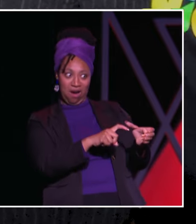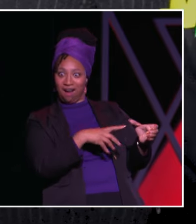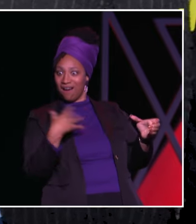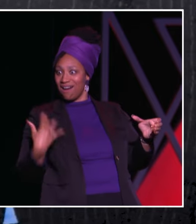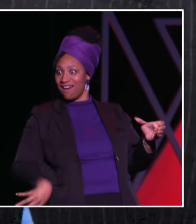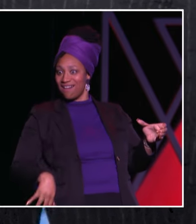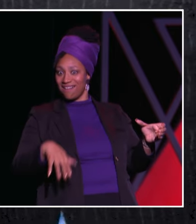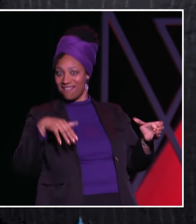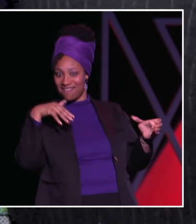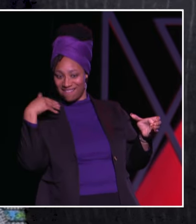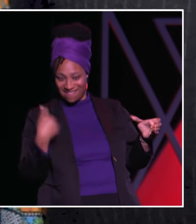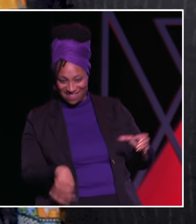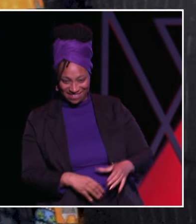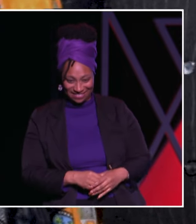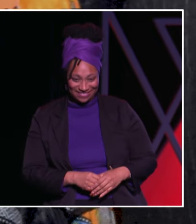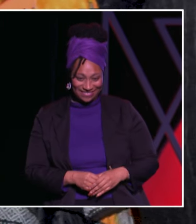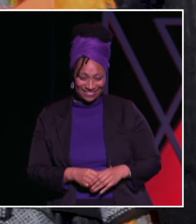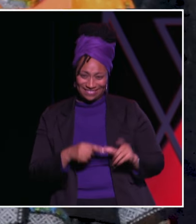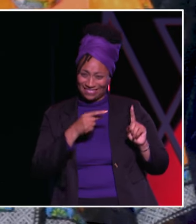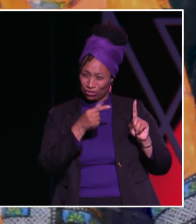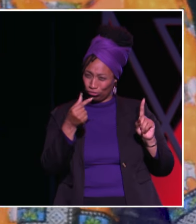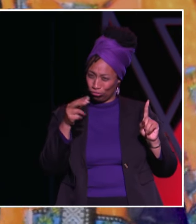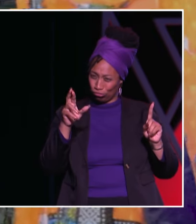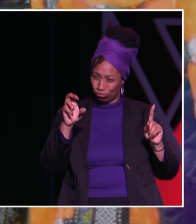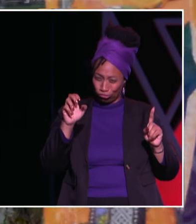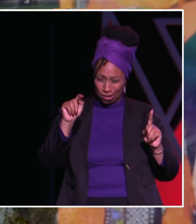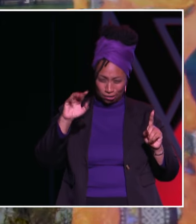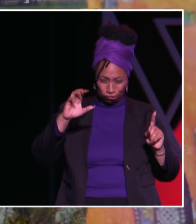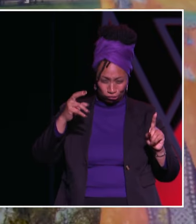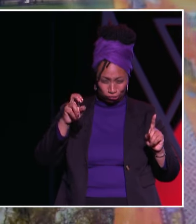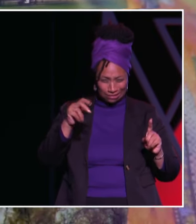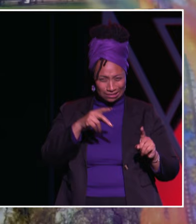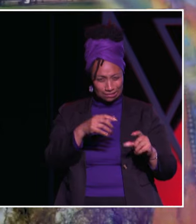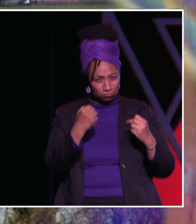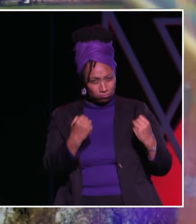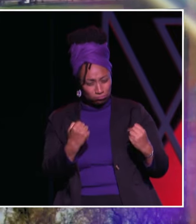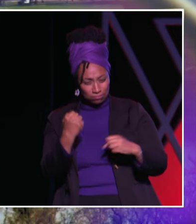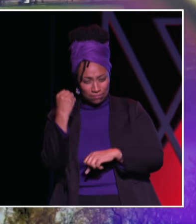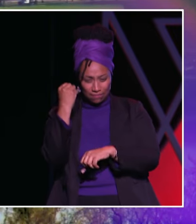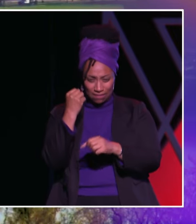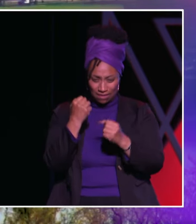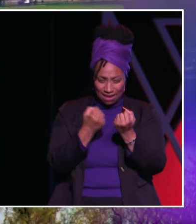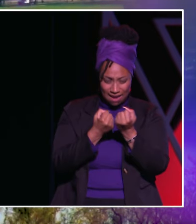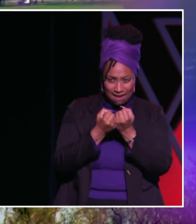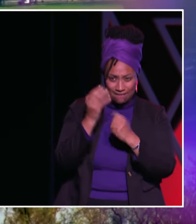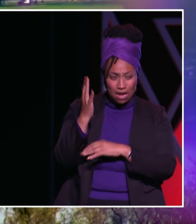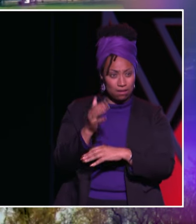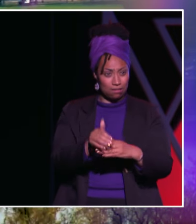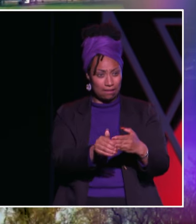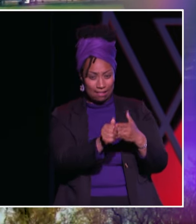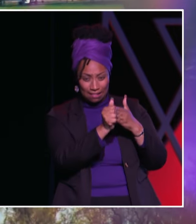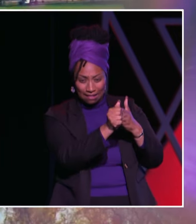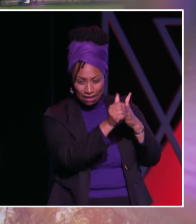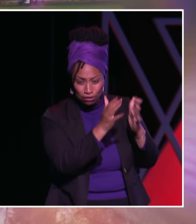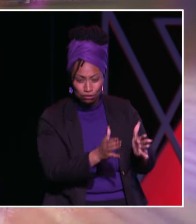Gretchen Wharton, activist, leader, and a beloved daughter of this great